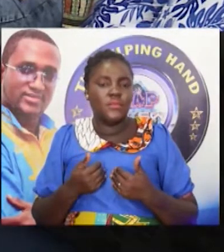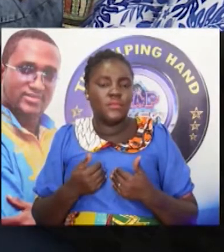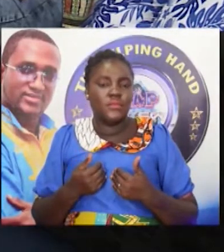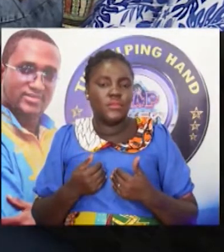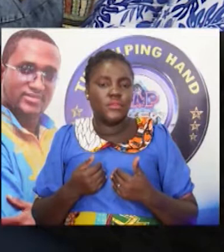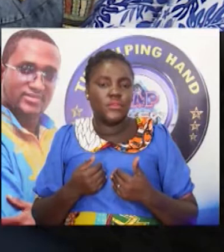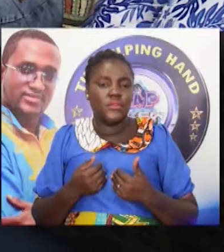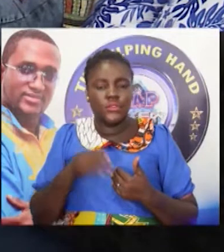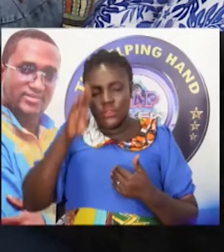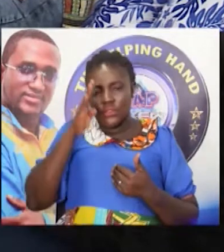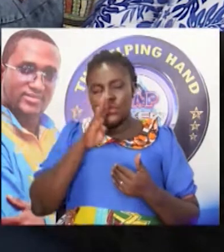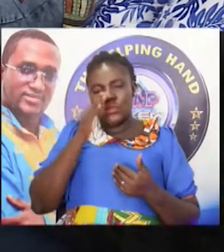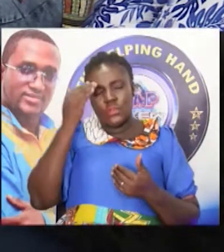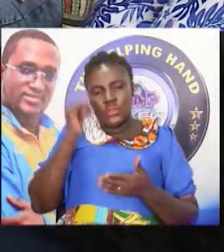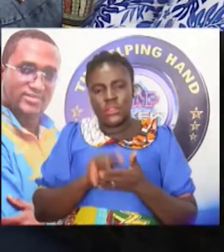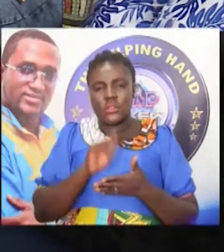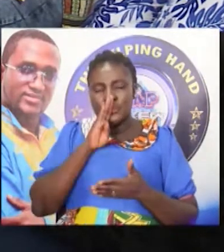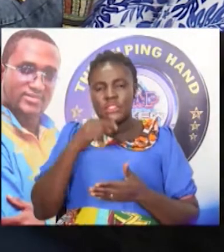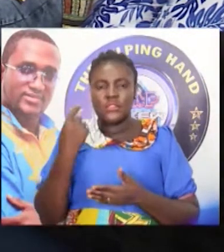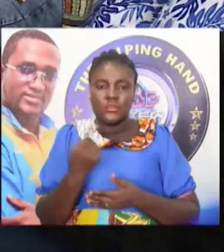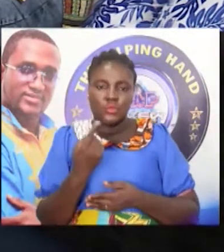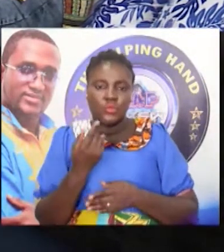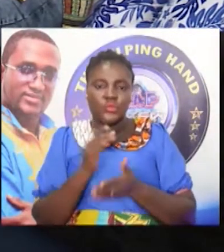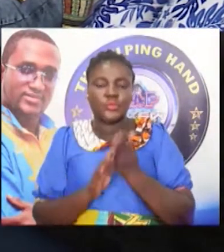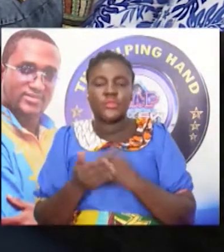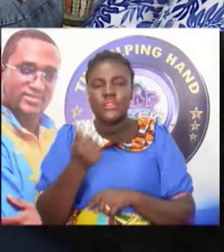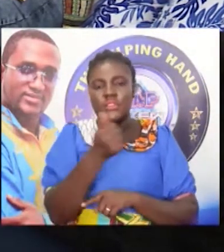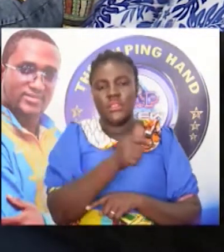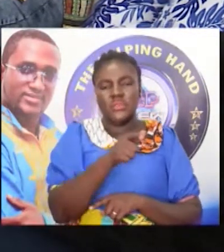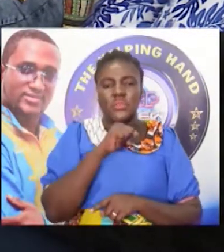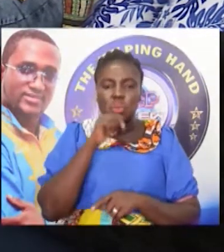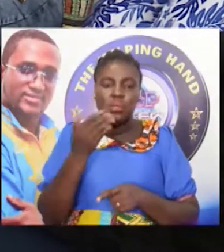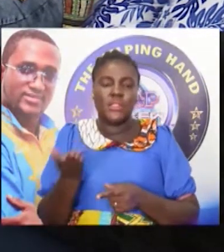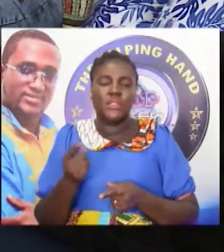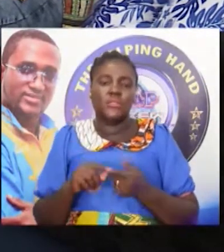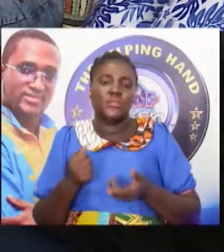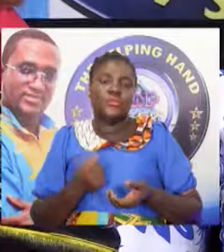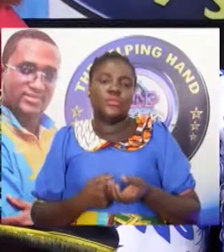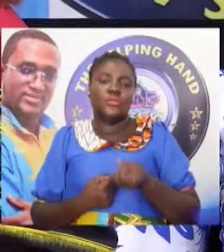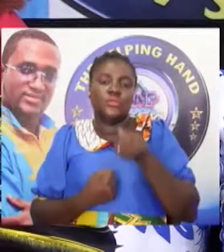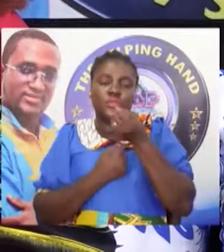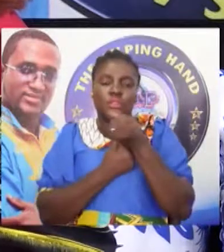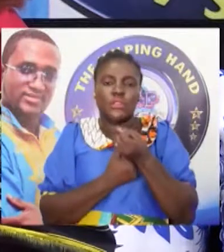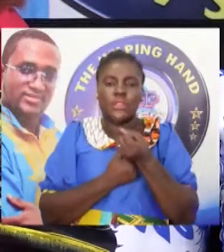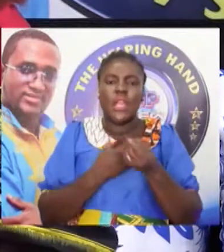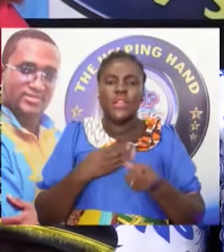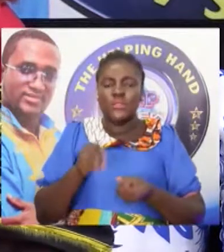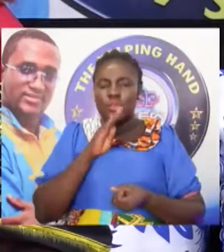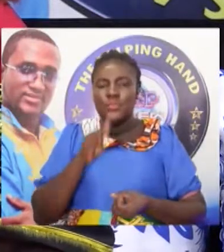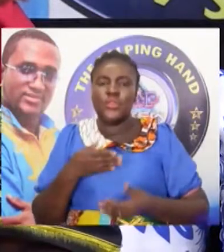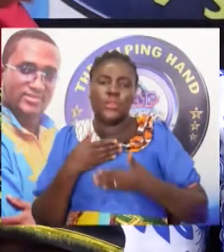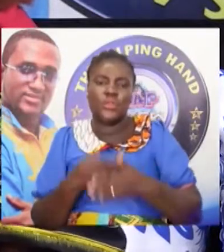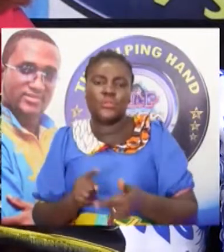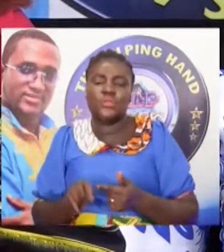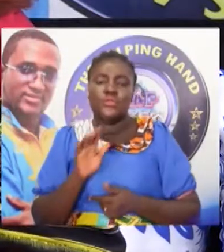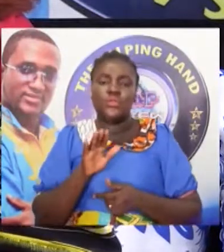that she's going to be all alone by herself. Yeah. You are not there to support. So, and when you get to, like, get closer to your child,